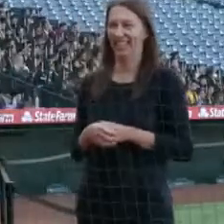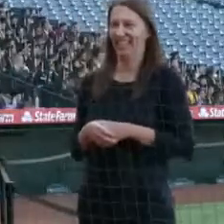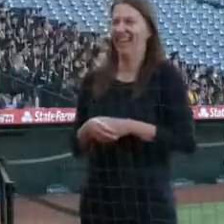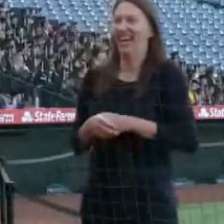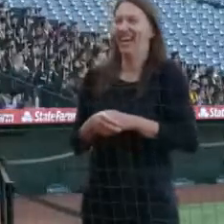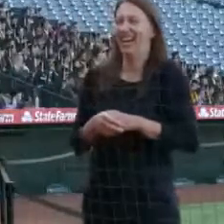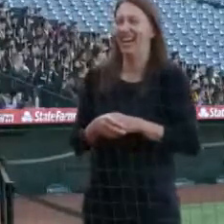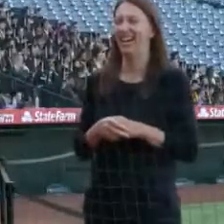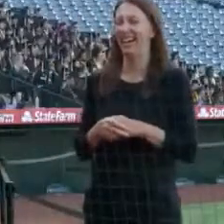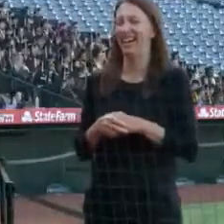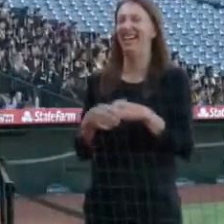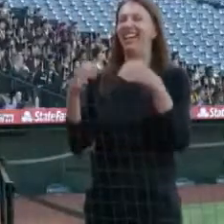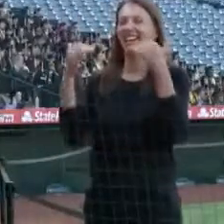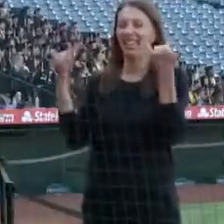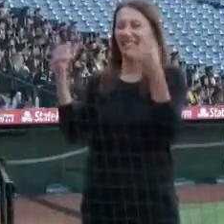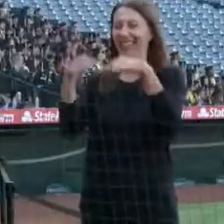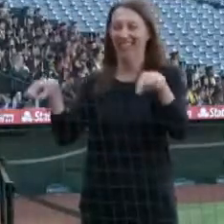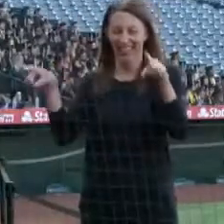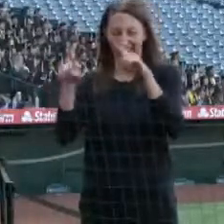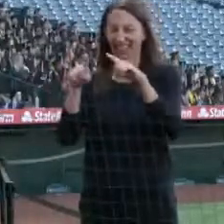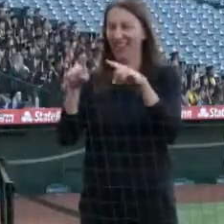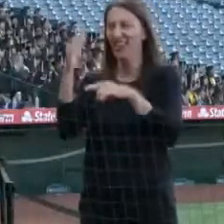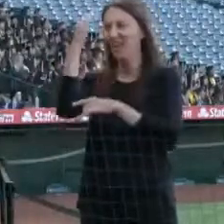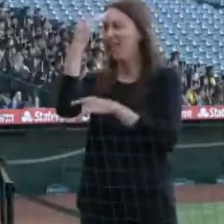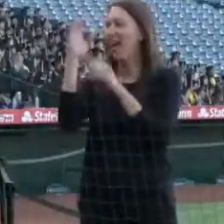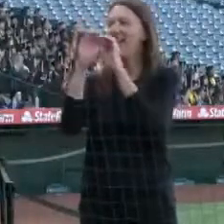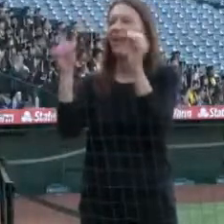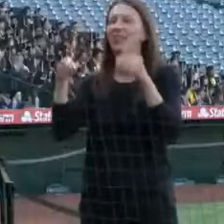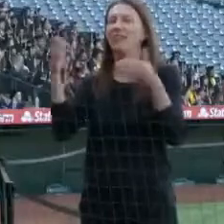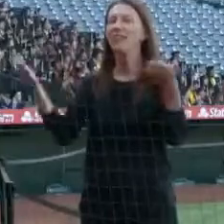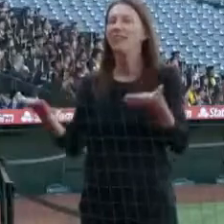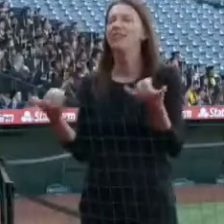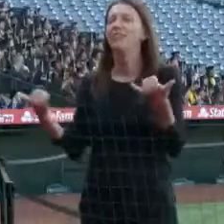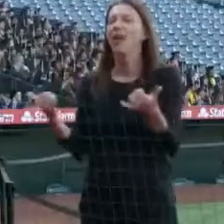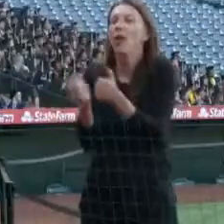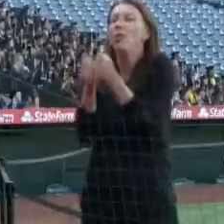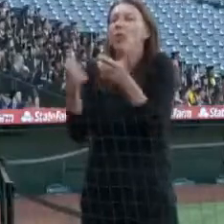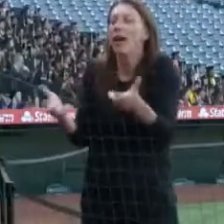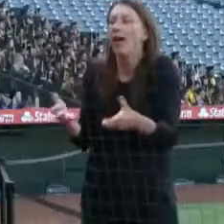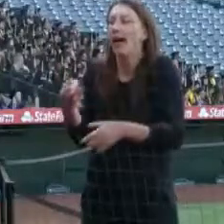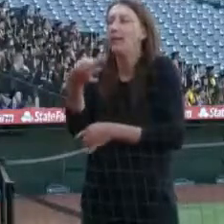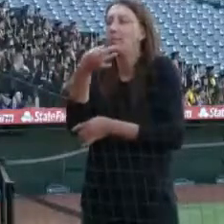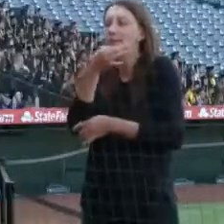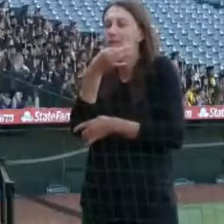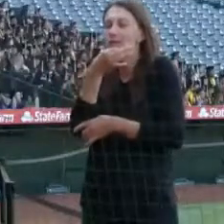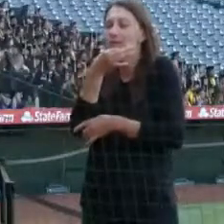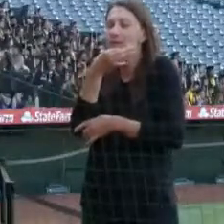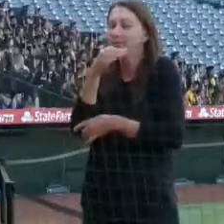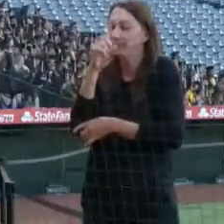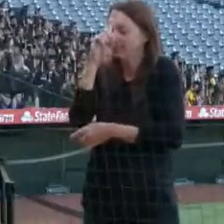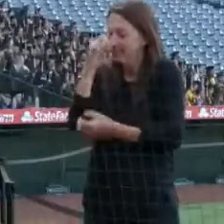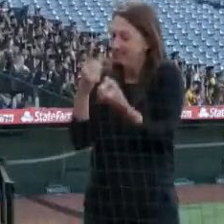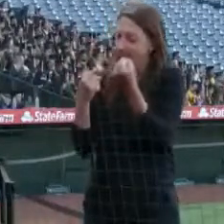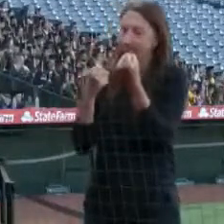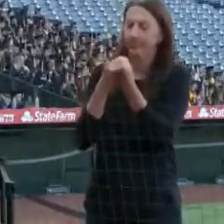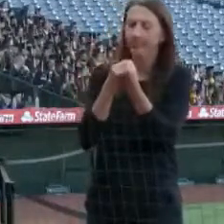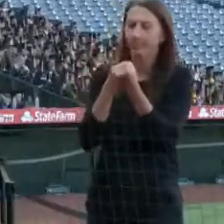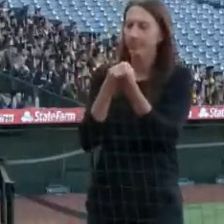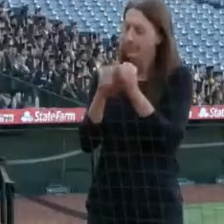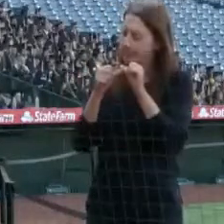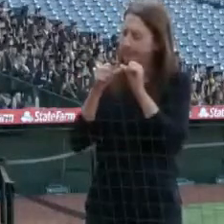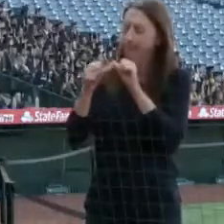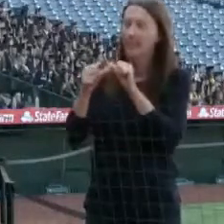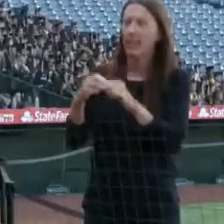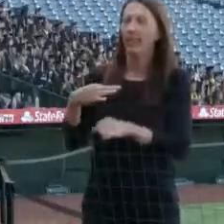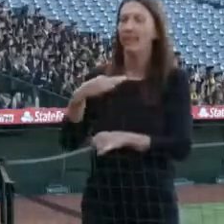Graduates, as you know, none of you would be here today without the expertise and dedication of the faculty of the College